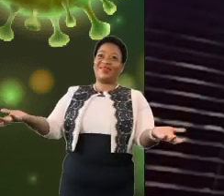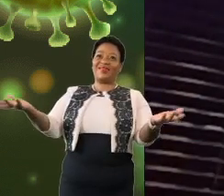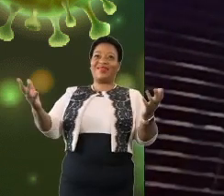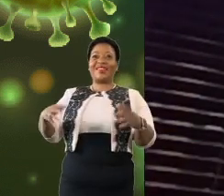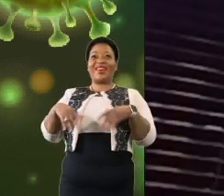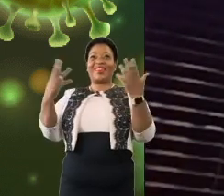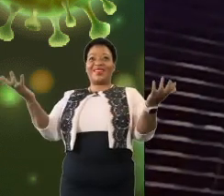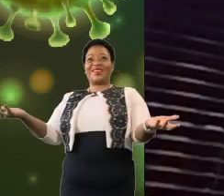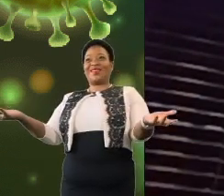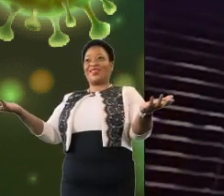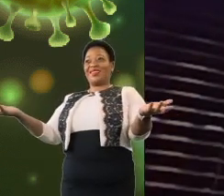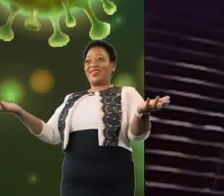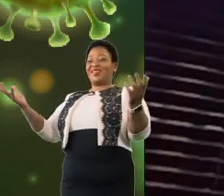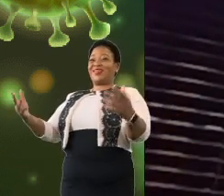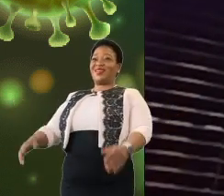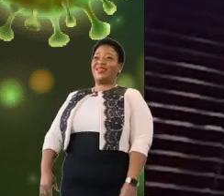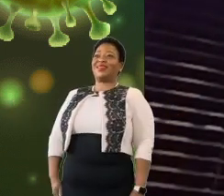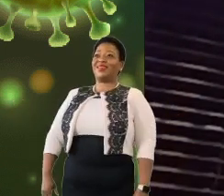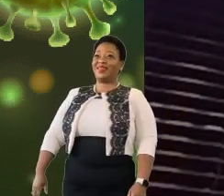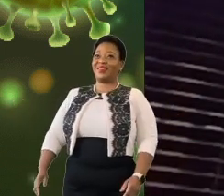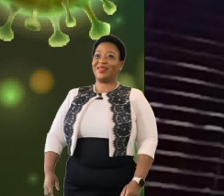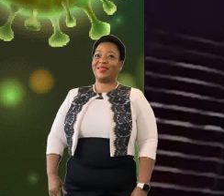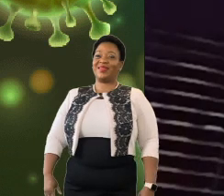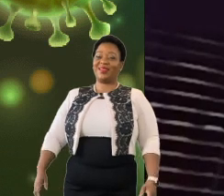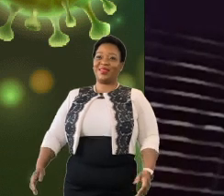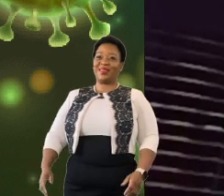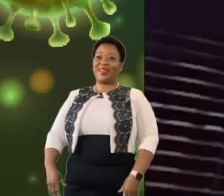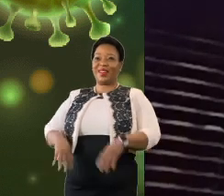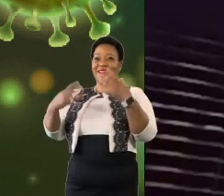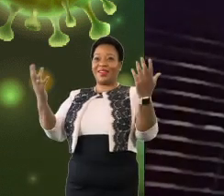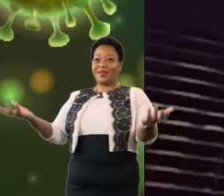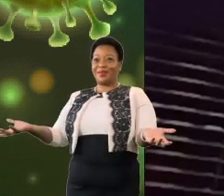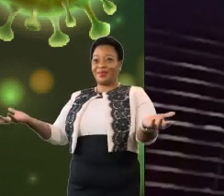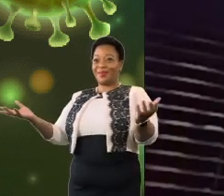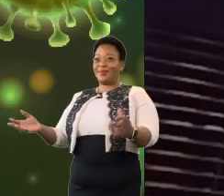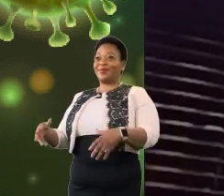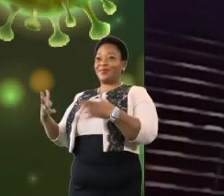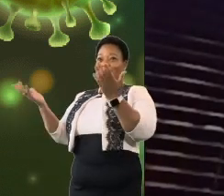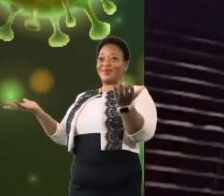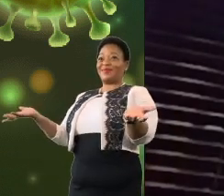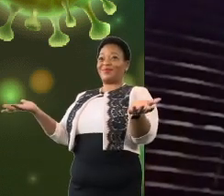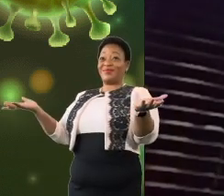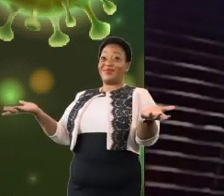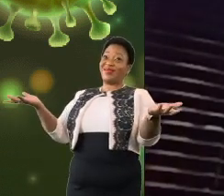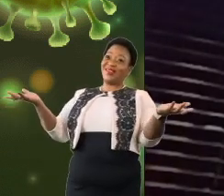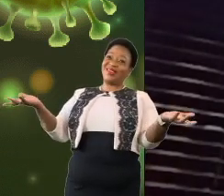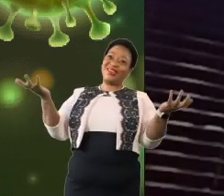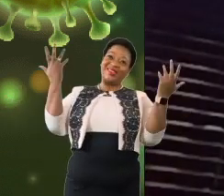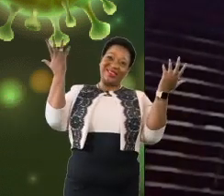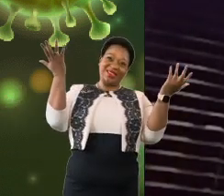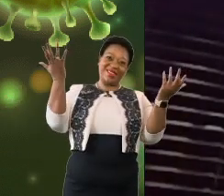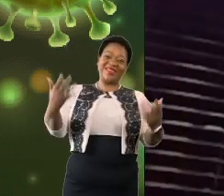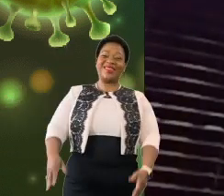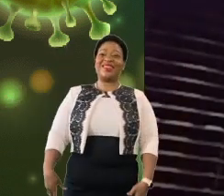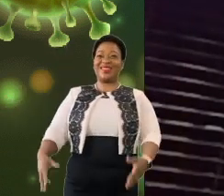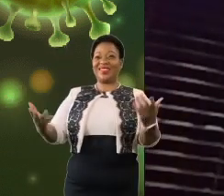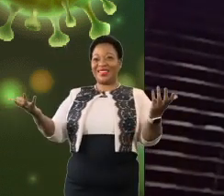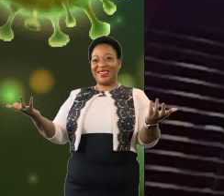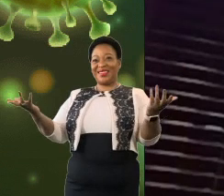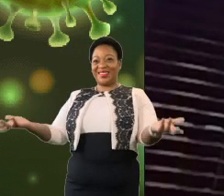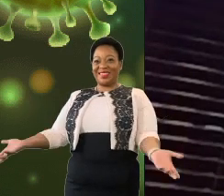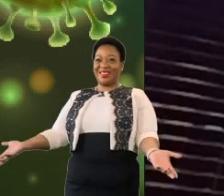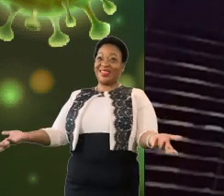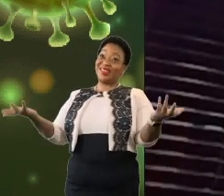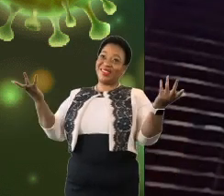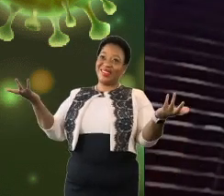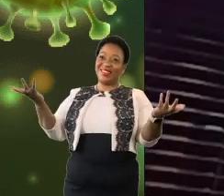have, particularly the big business that we have very progressive, a lot of progressive business people, I must say.